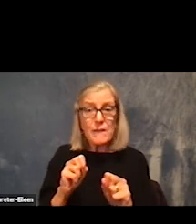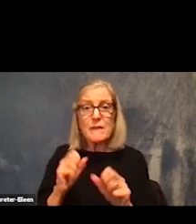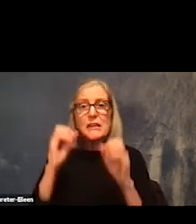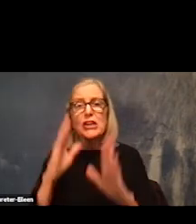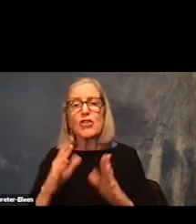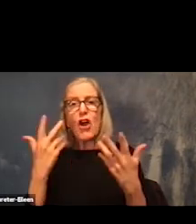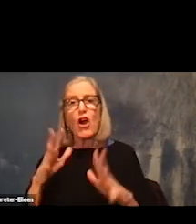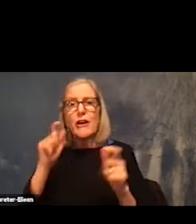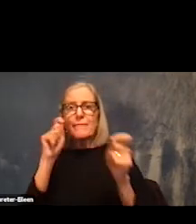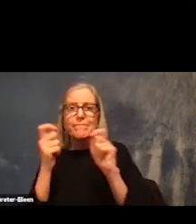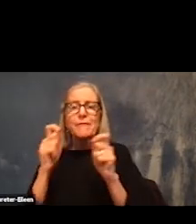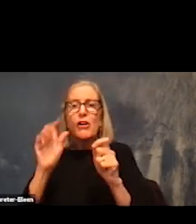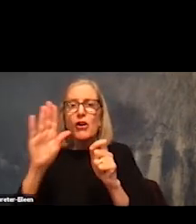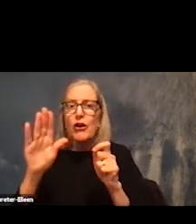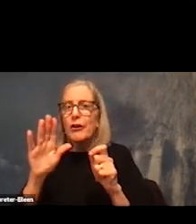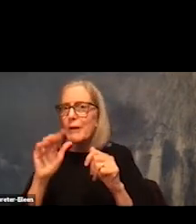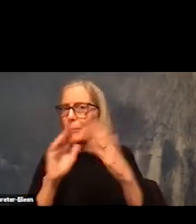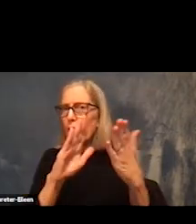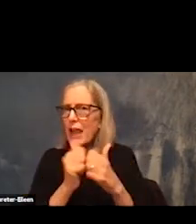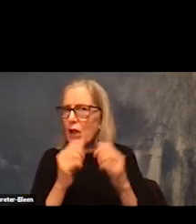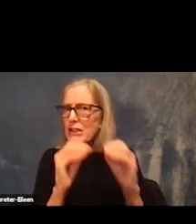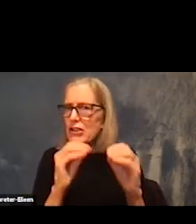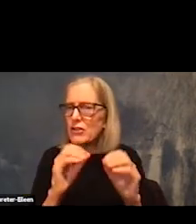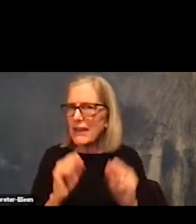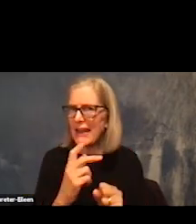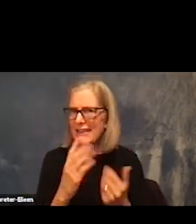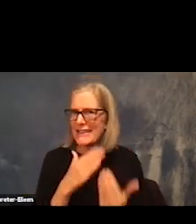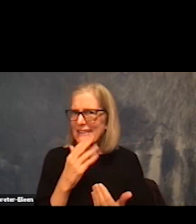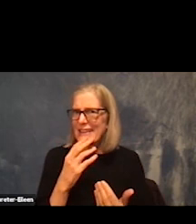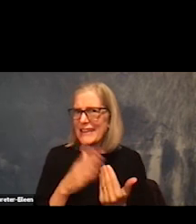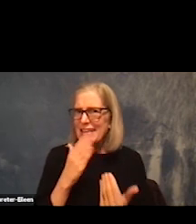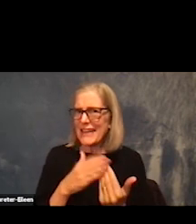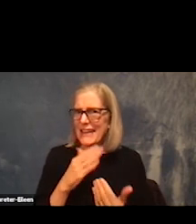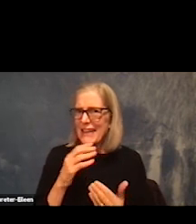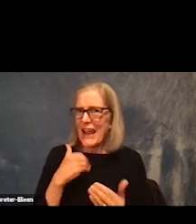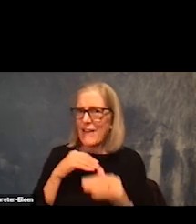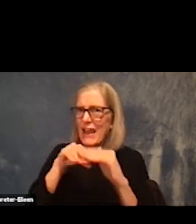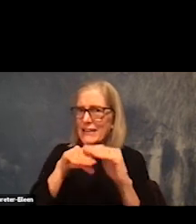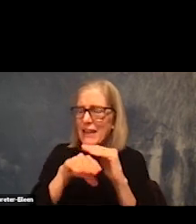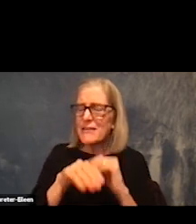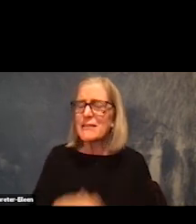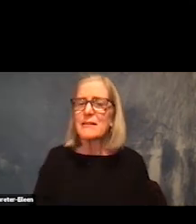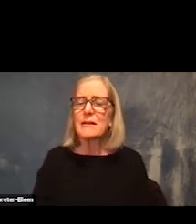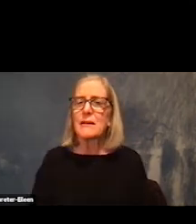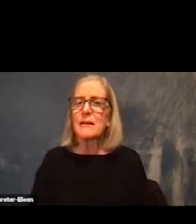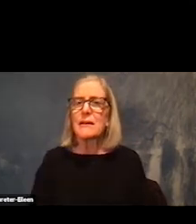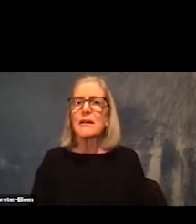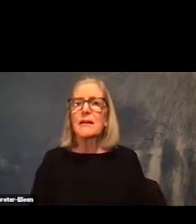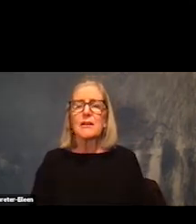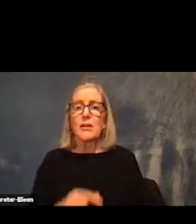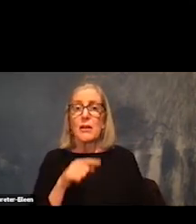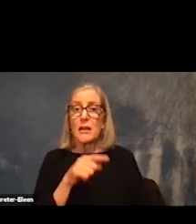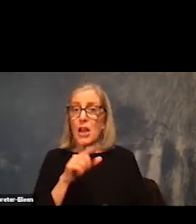team will need to look at other data, his grades, teacher observations of his progress. He isn't learning to self-advocate just for the sake